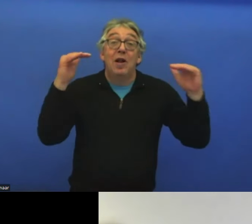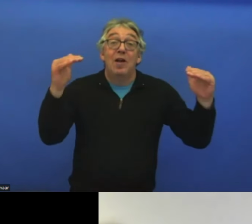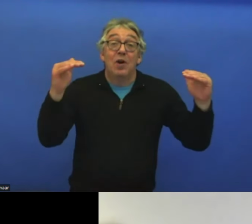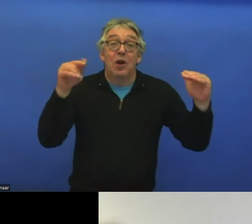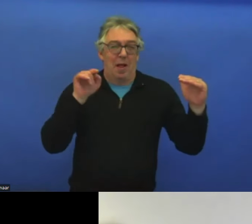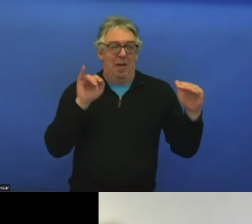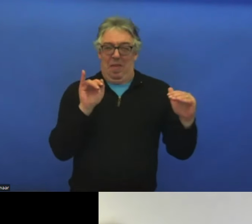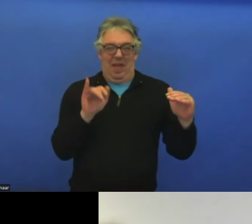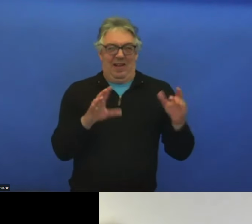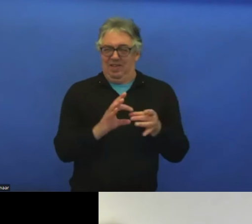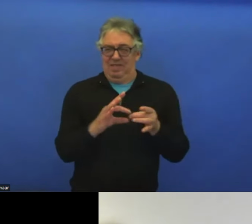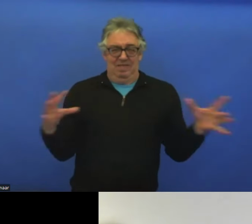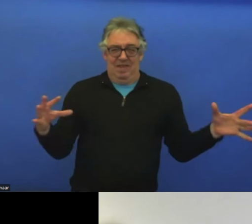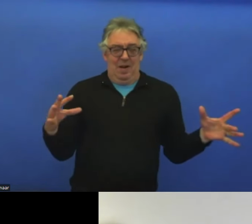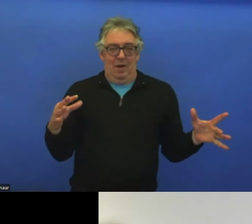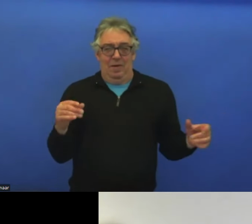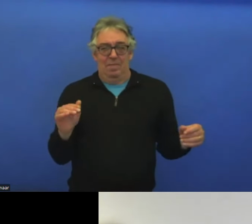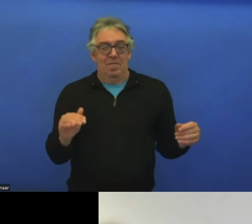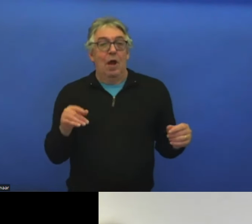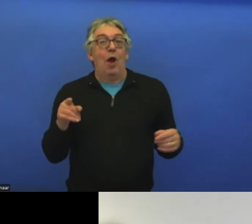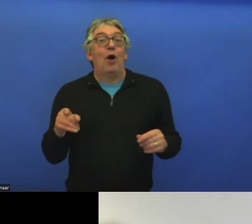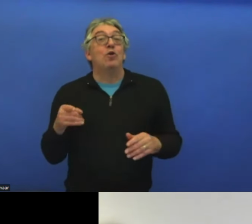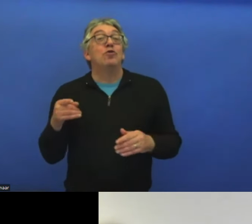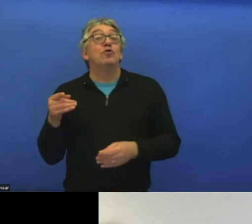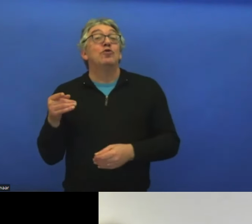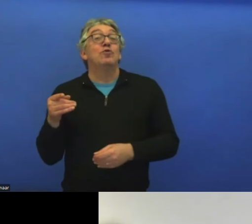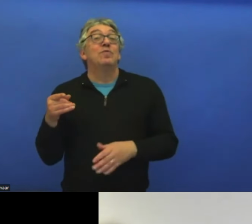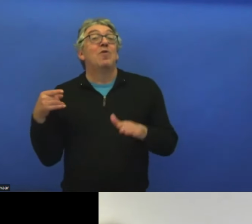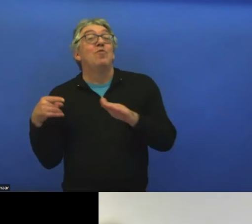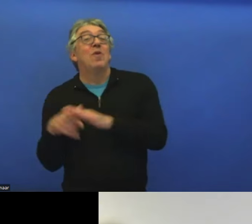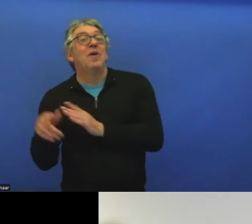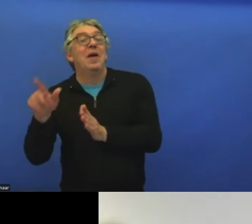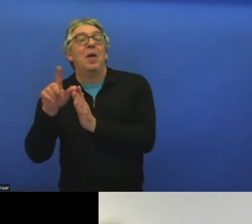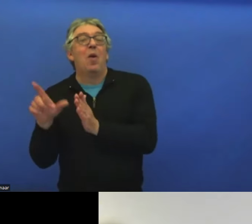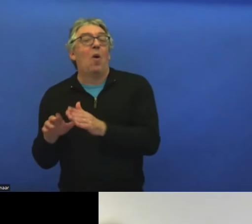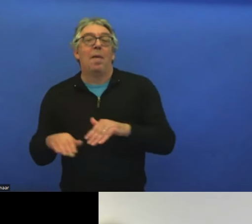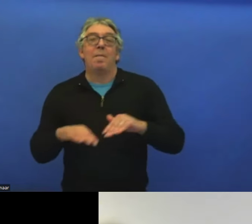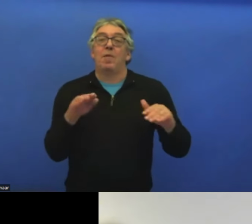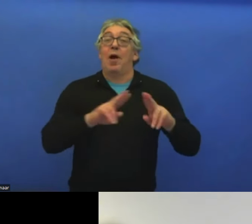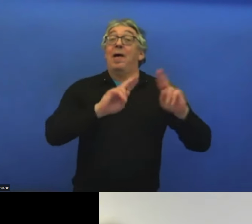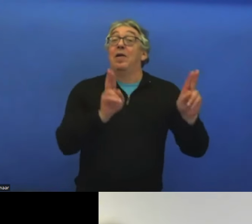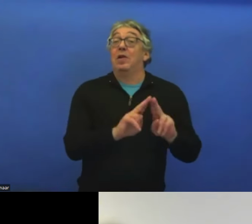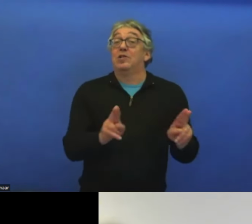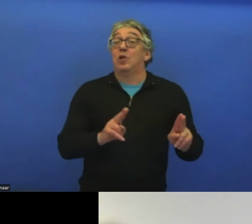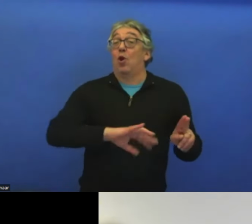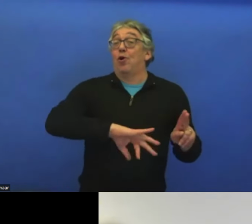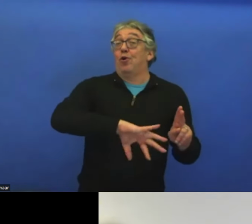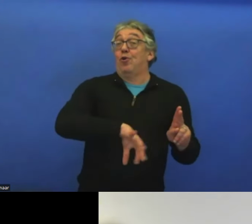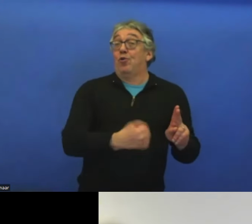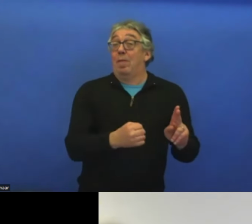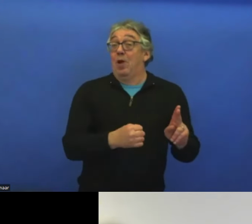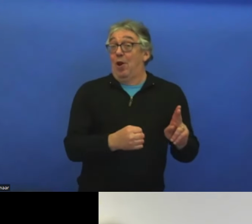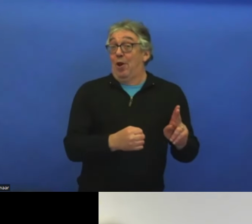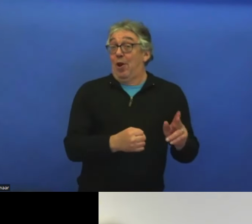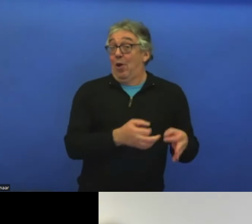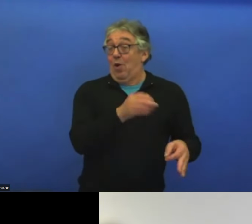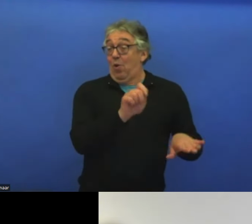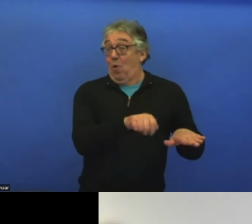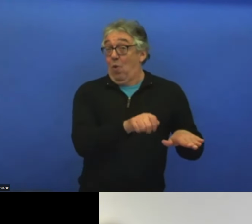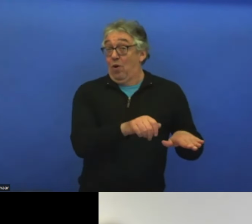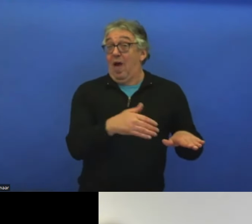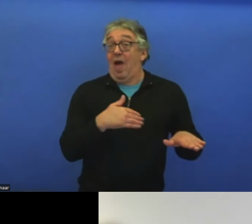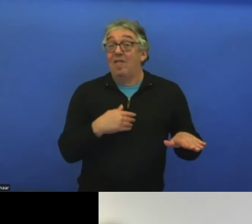into international criminal law, but we have international criminal court also at the international level, only for